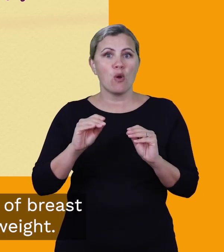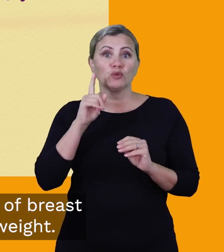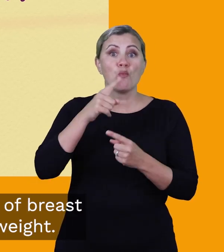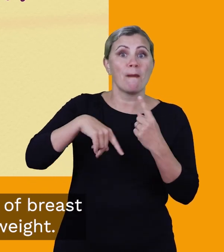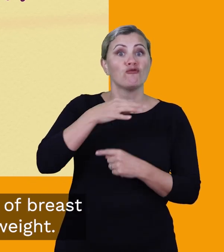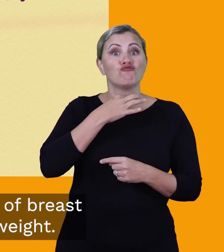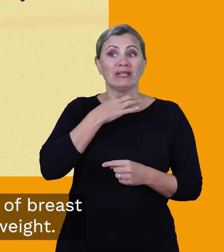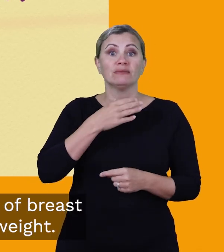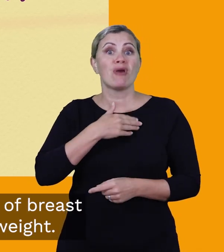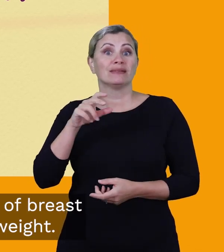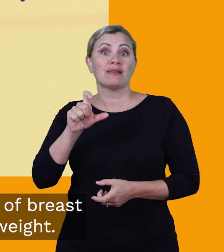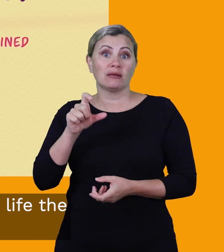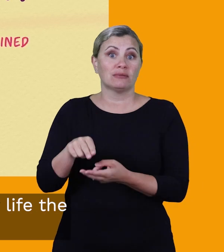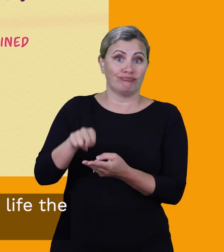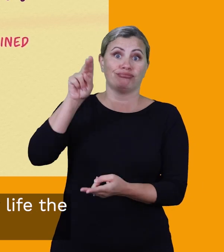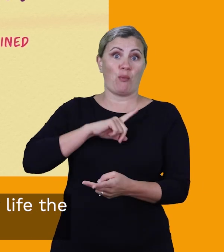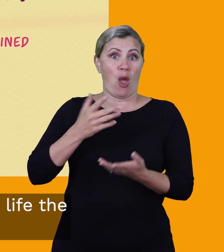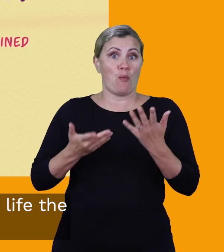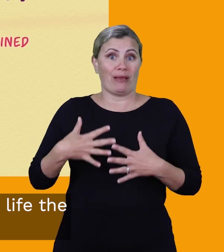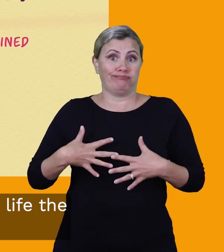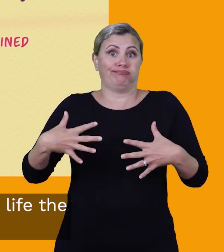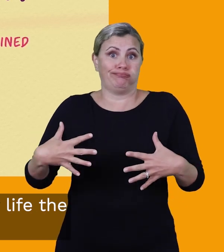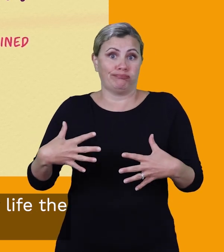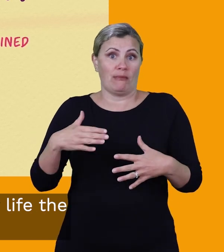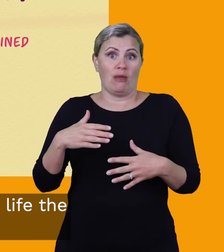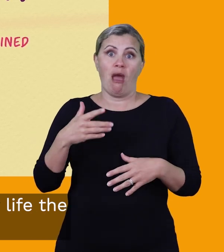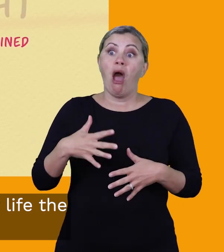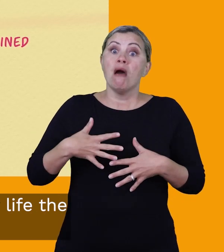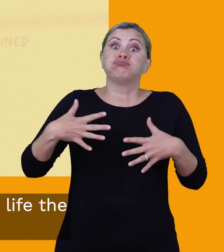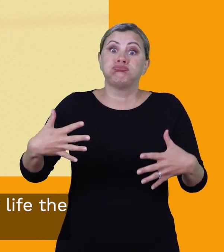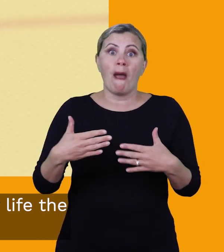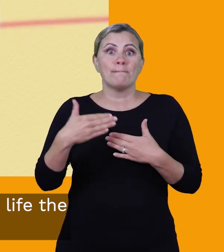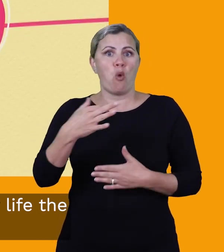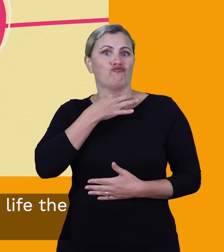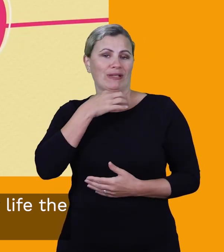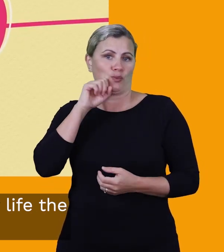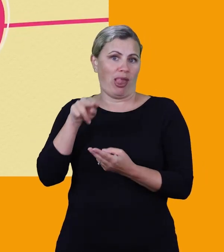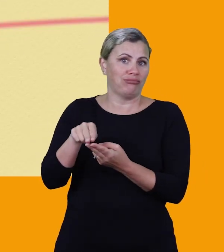cancer increases if they're overweight. The more weight you gain in your life, the higher your risk will be.